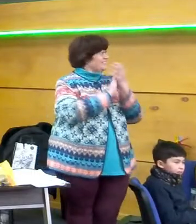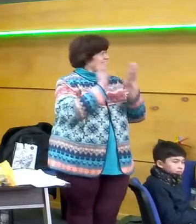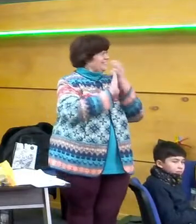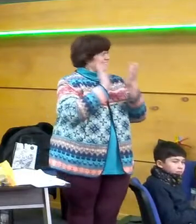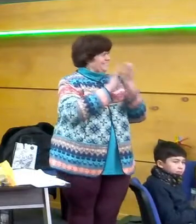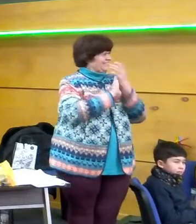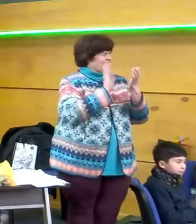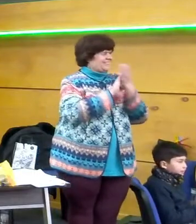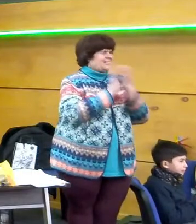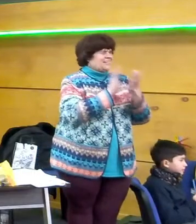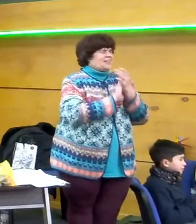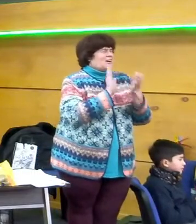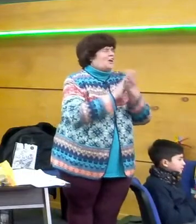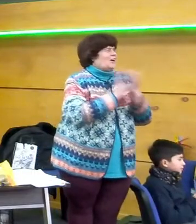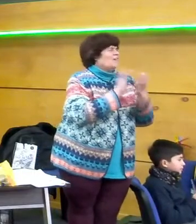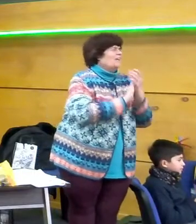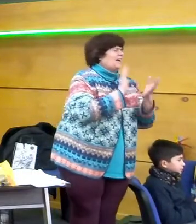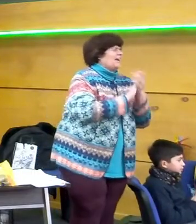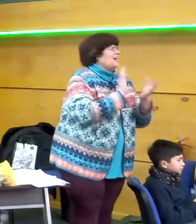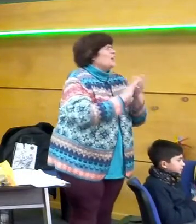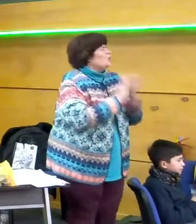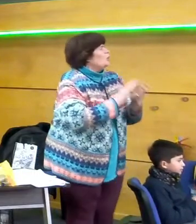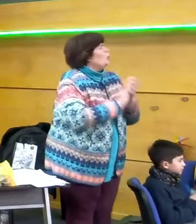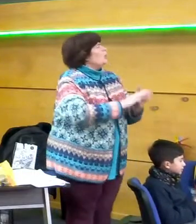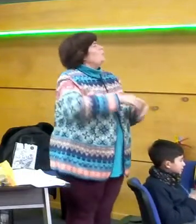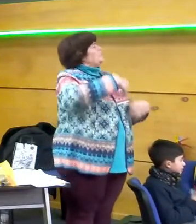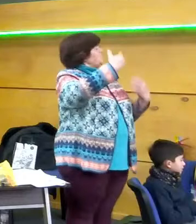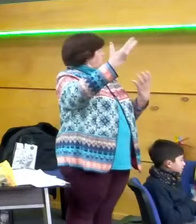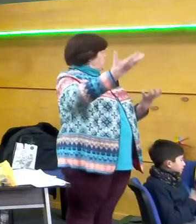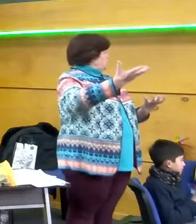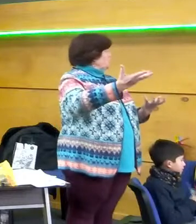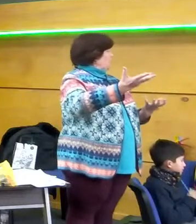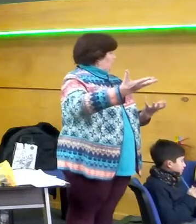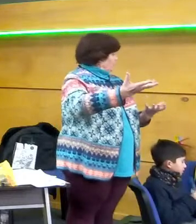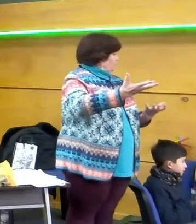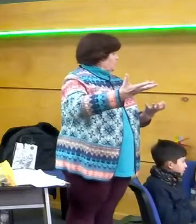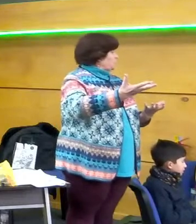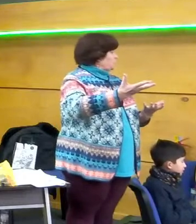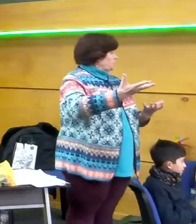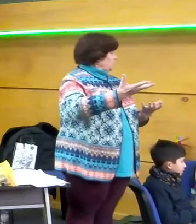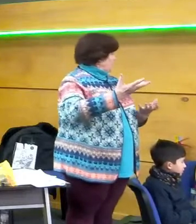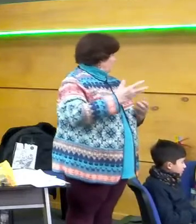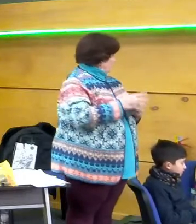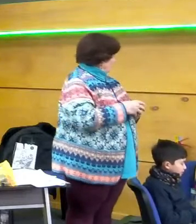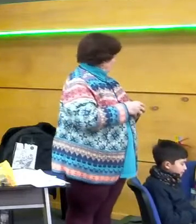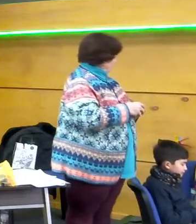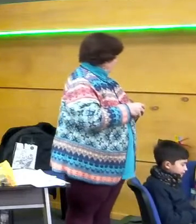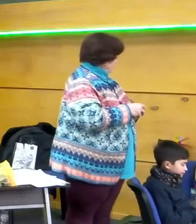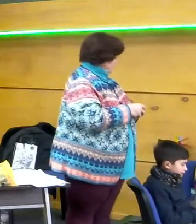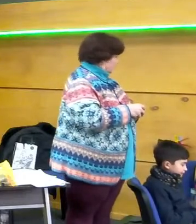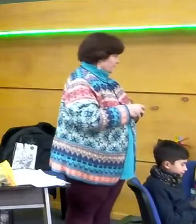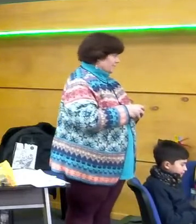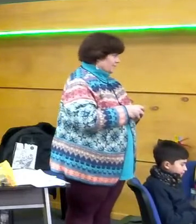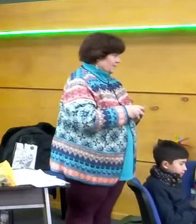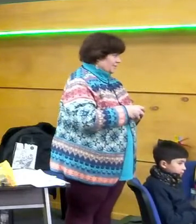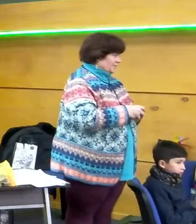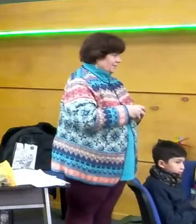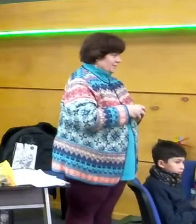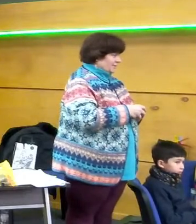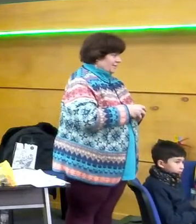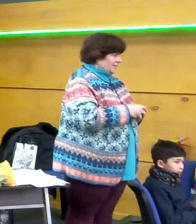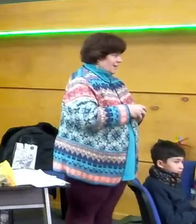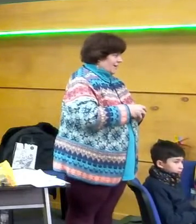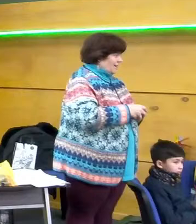Well done. Okay. What did she do well? What did she do well?